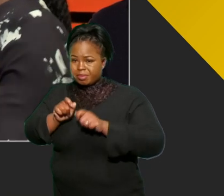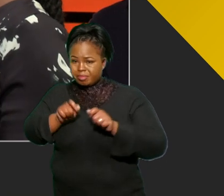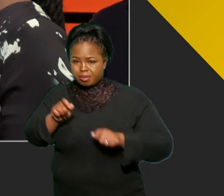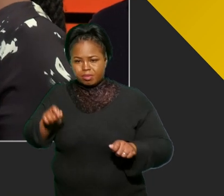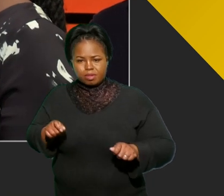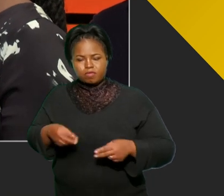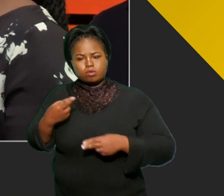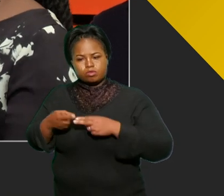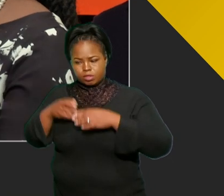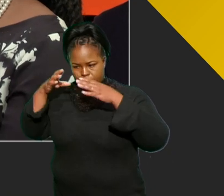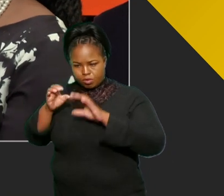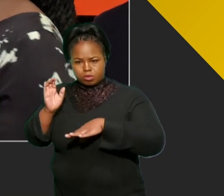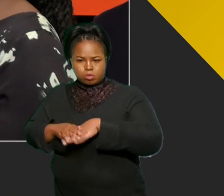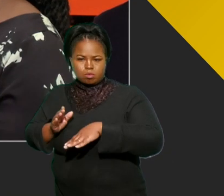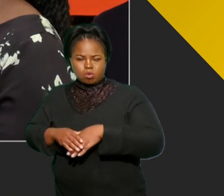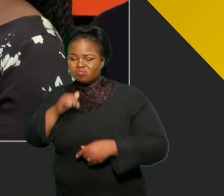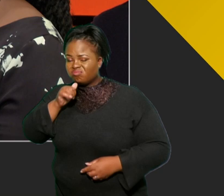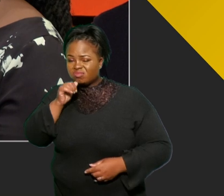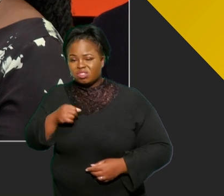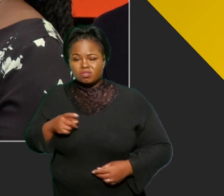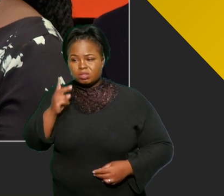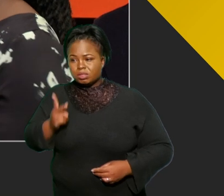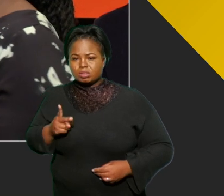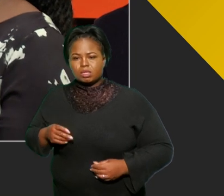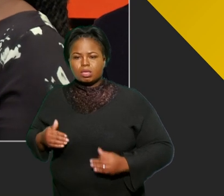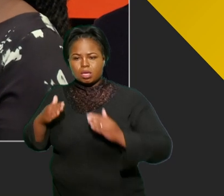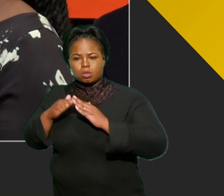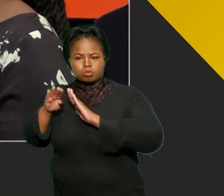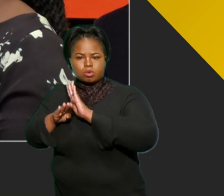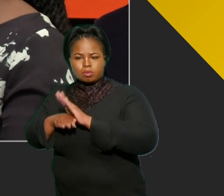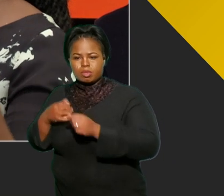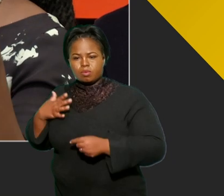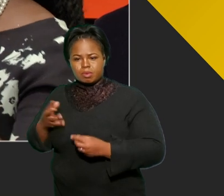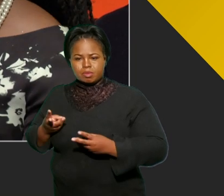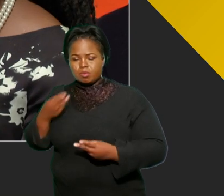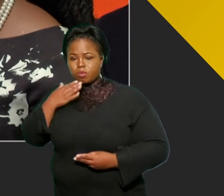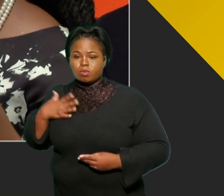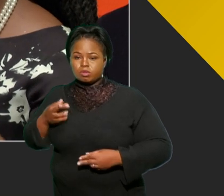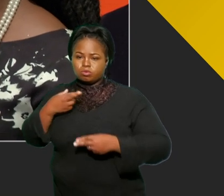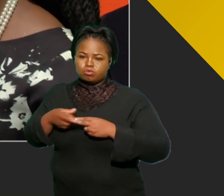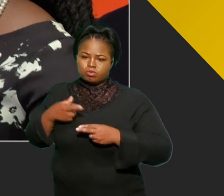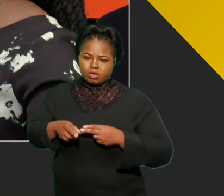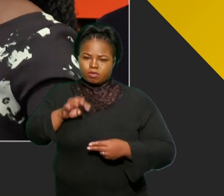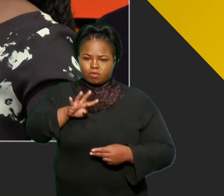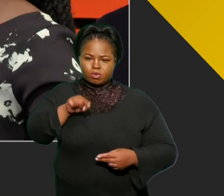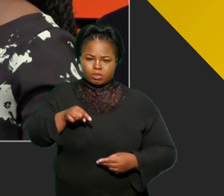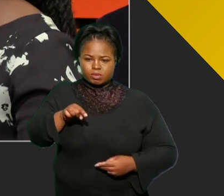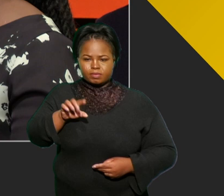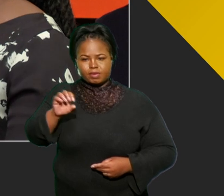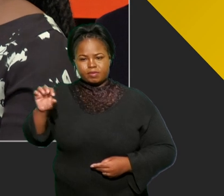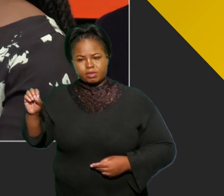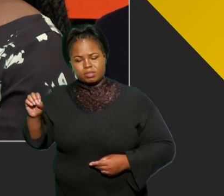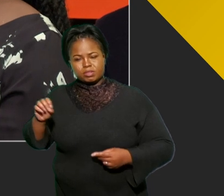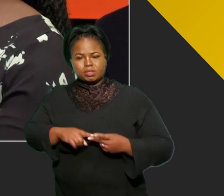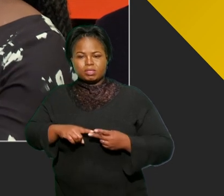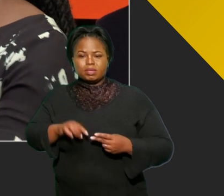much rental focused. Yes. So whether you look at the affordable housing programs, they are targeting people who want to rent between 4,500, 5,500.